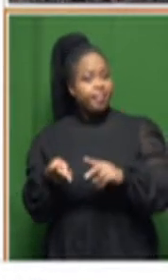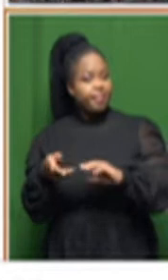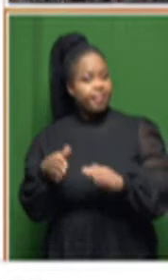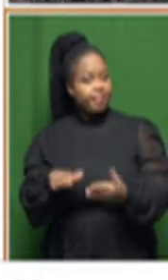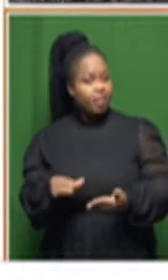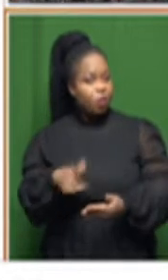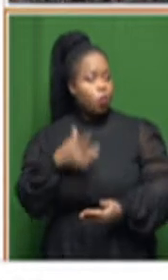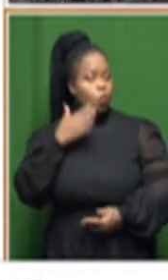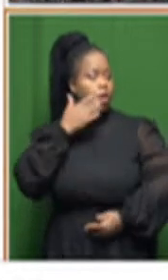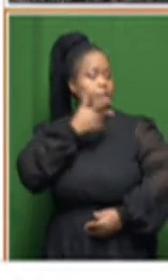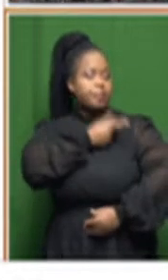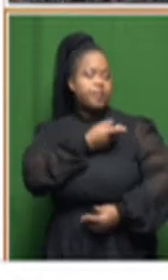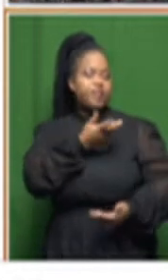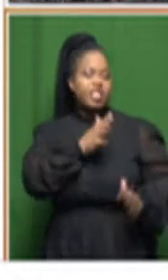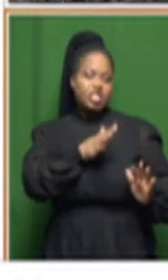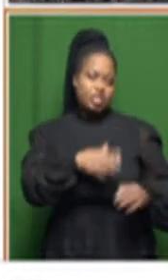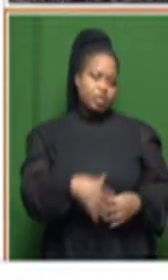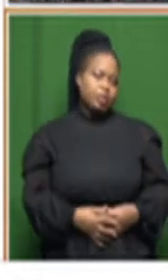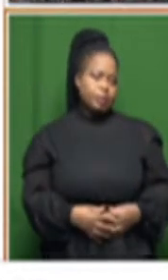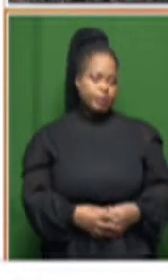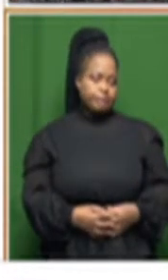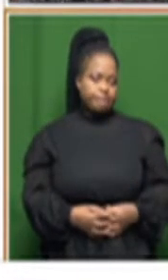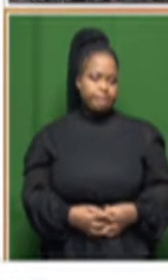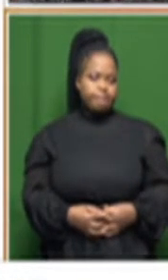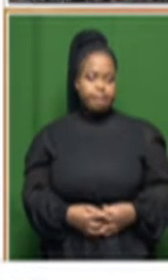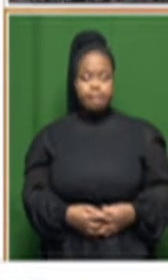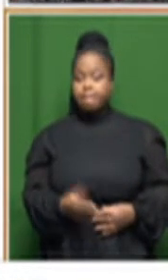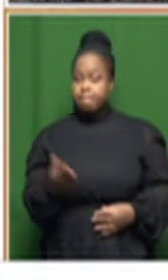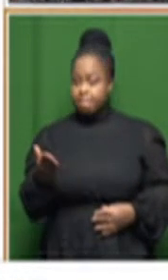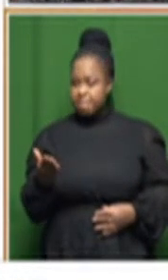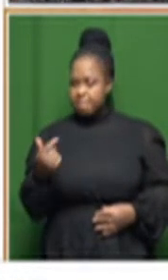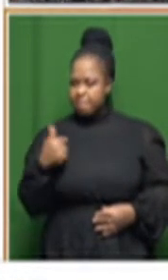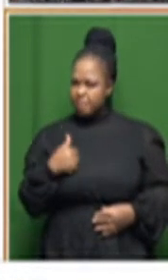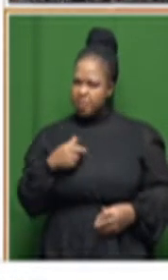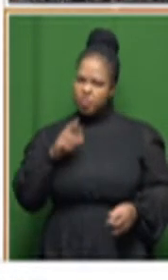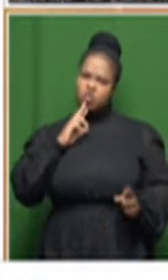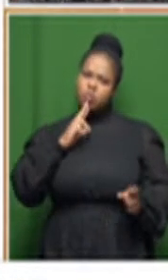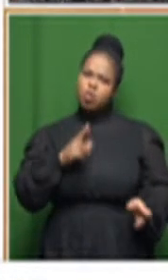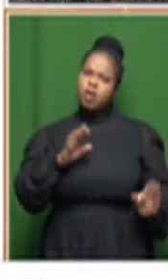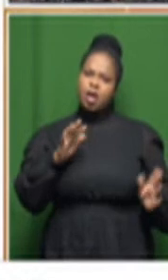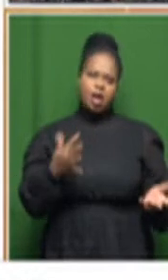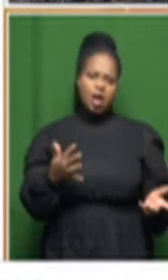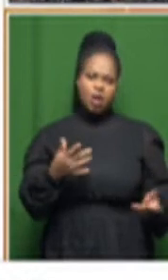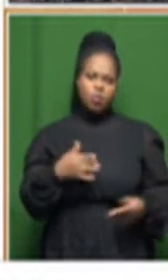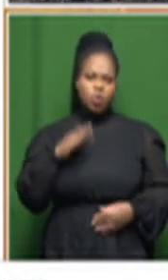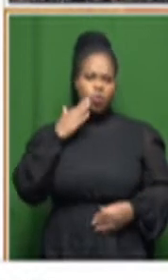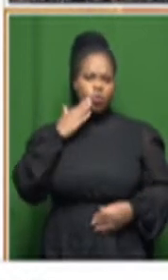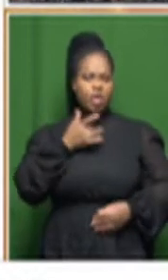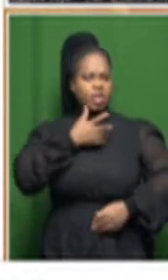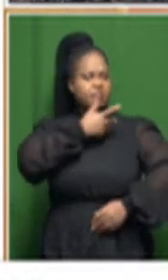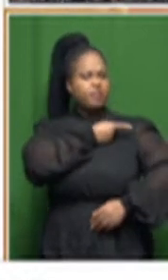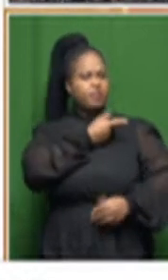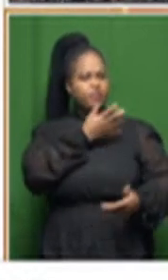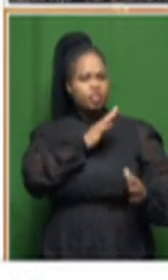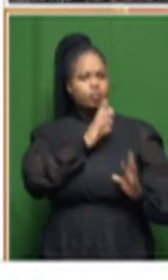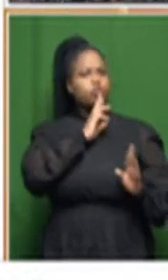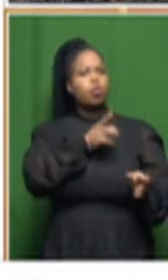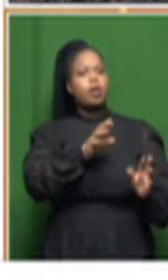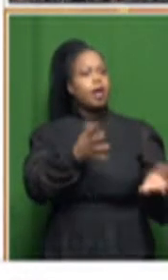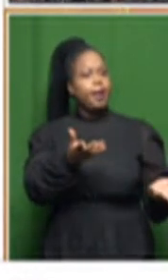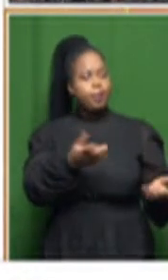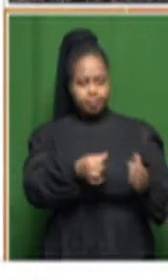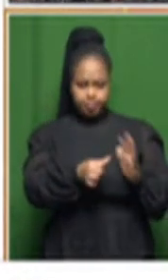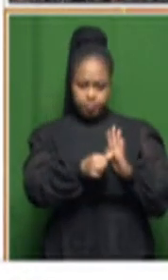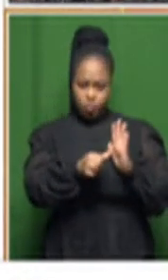the serious events. Now, the question is, how do I report an adverse event following immunization? So it's very